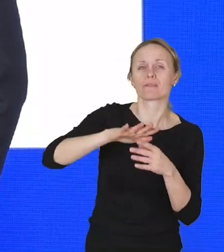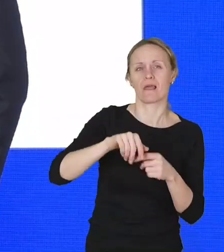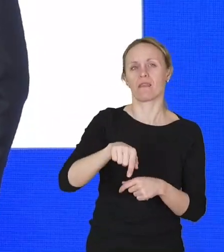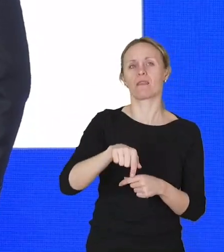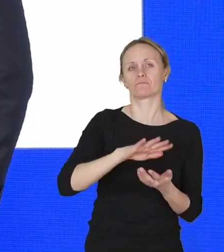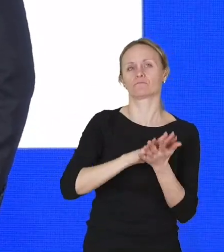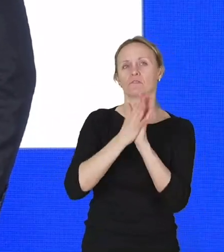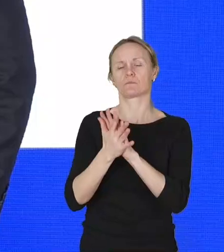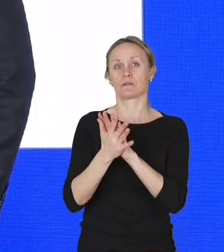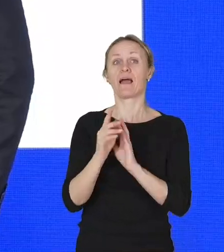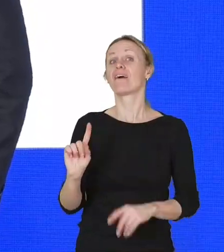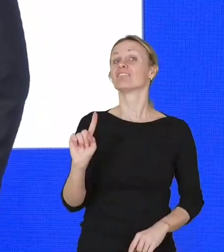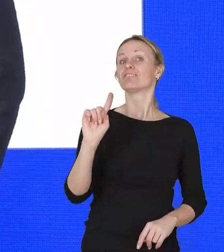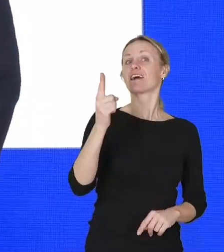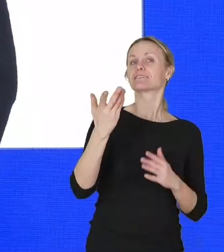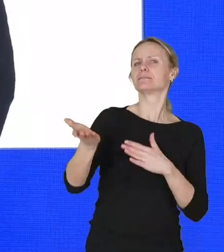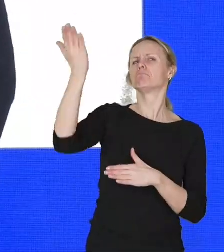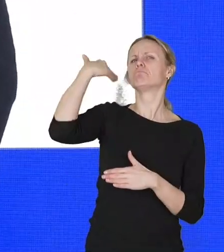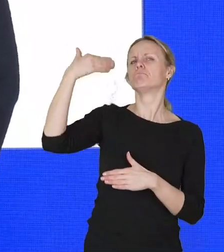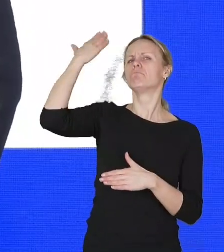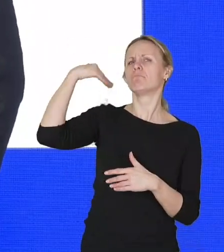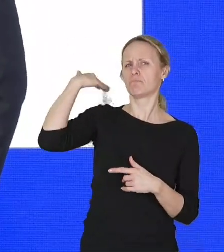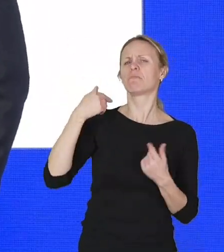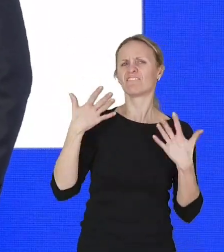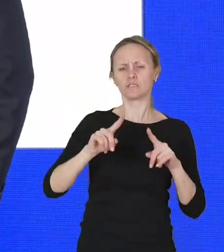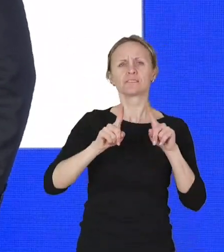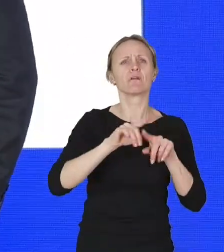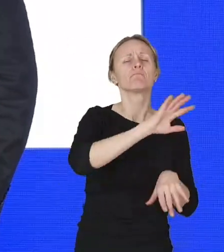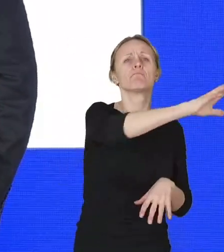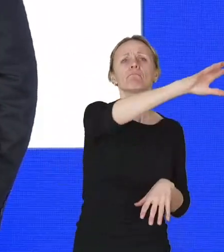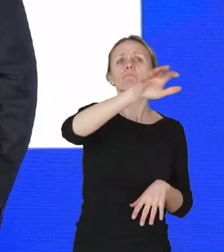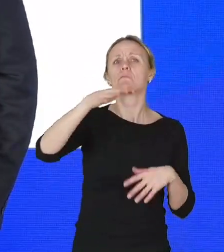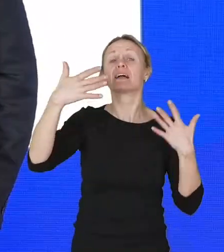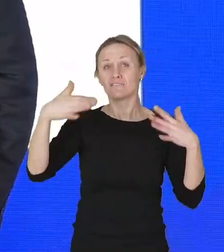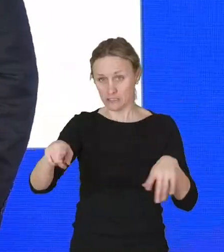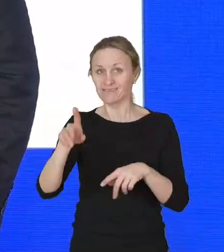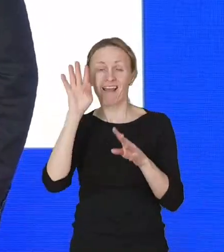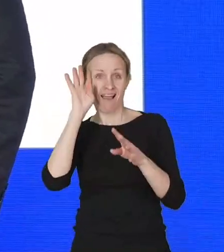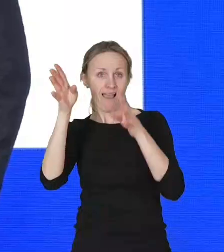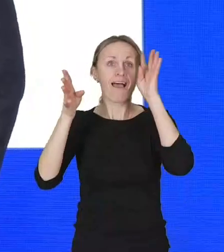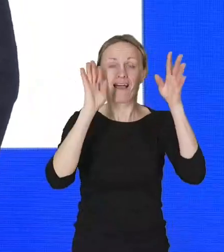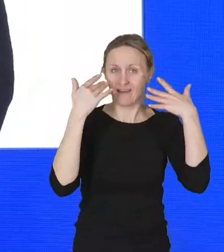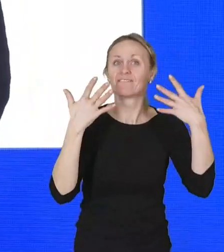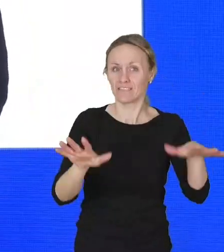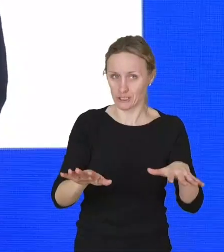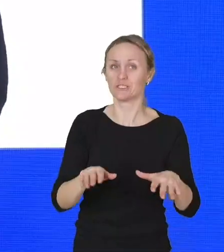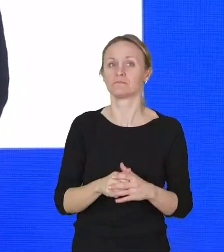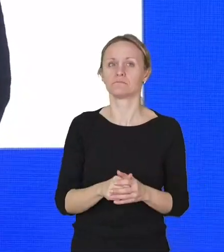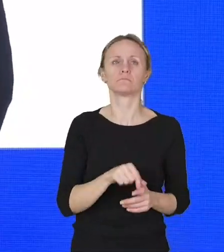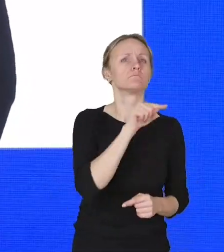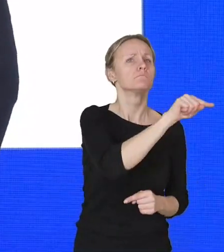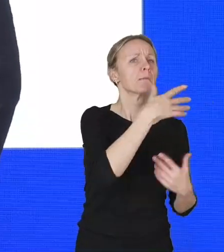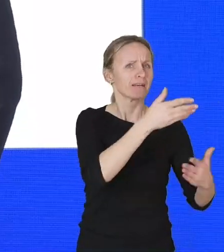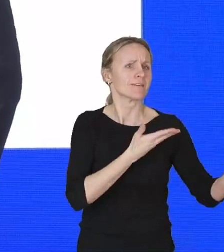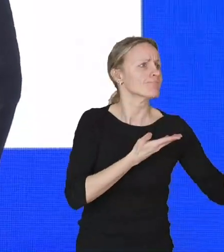players, and thought what to do. In some regions that helped, and it usually helped in all, and